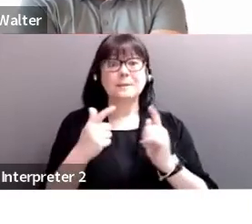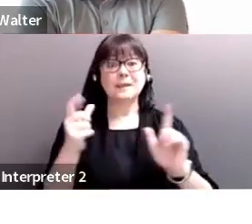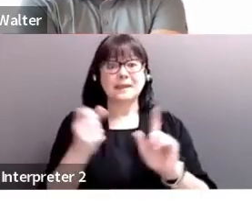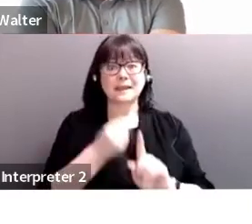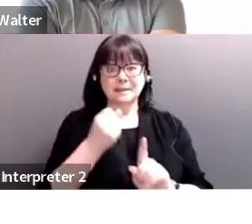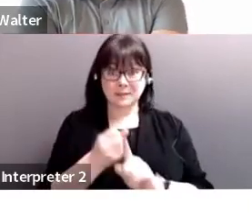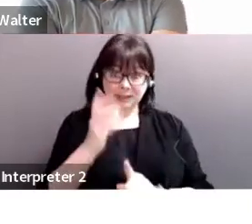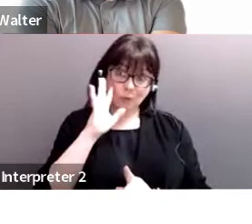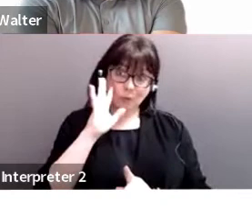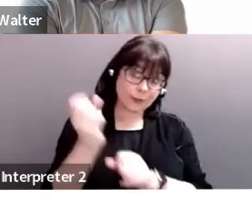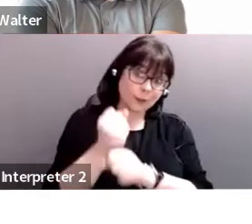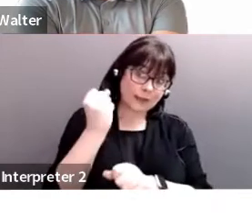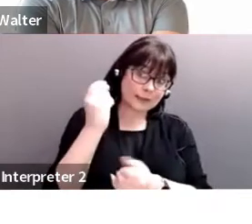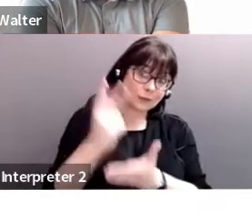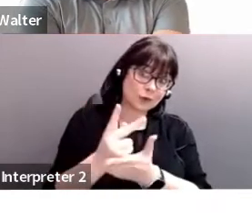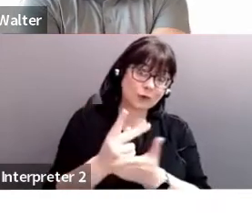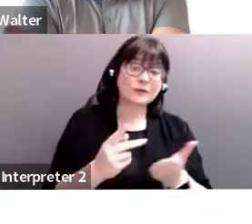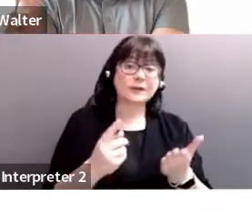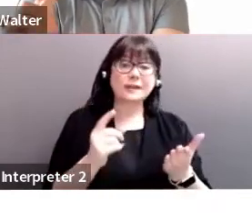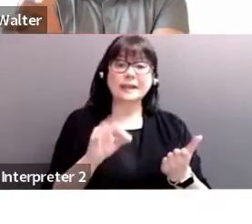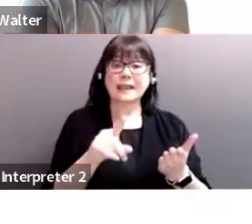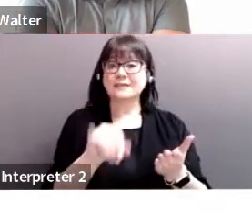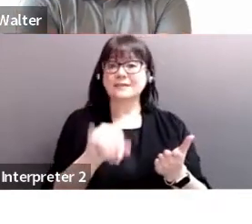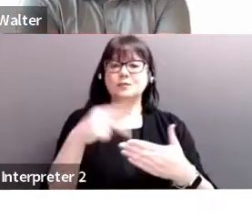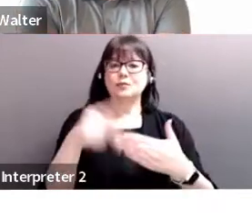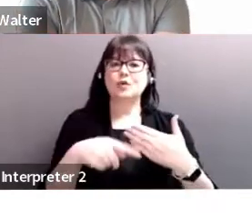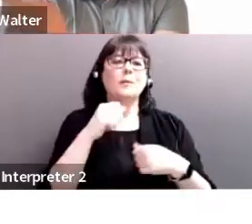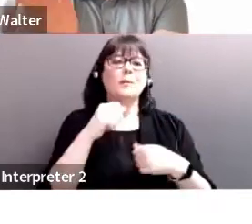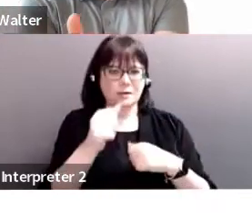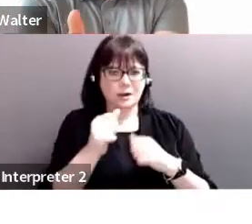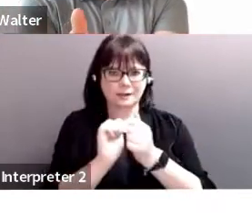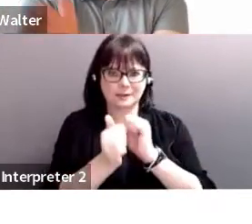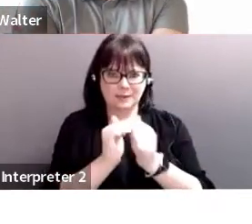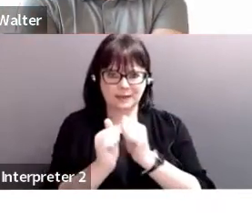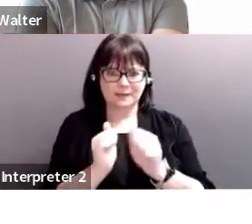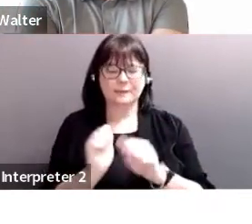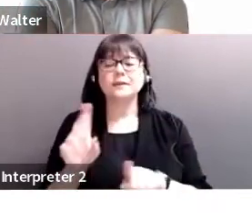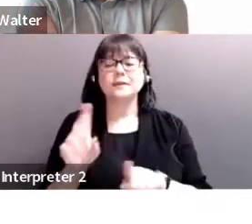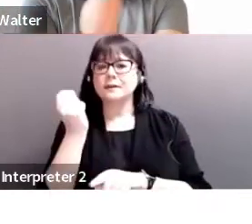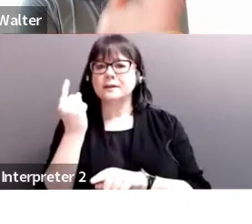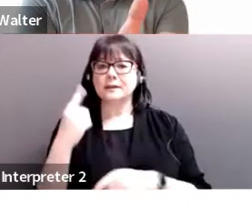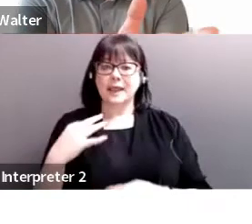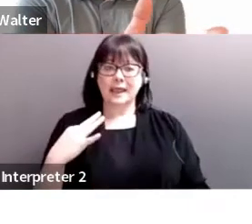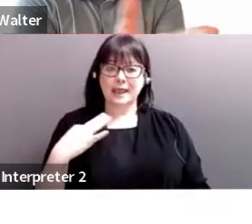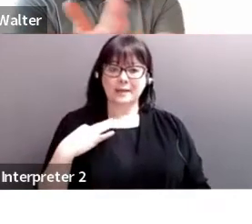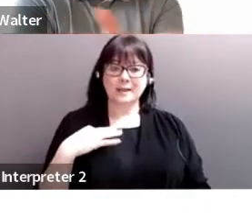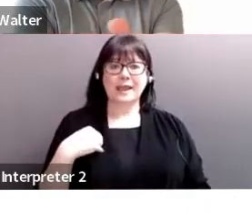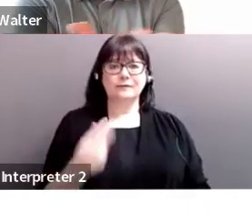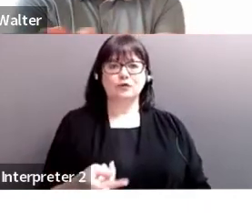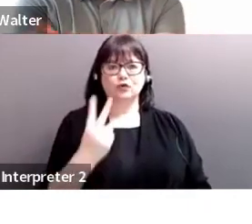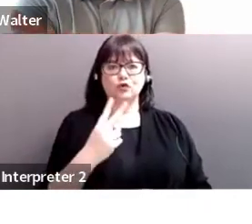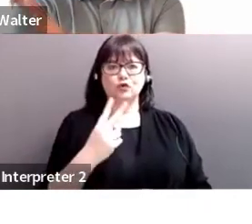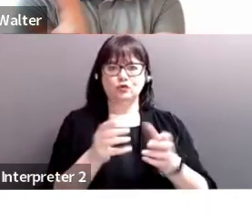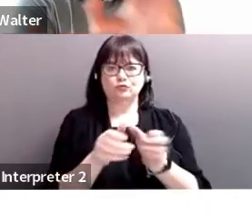you're dealing with non-competitive programs. So there's two kind of types of programs here: competitive, non-competitive. Competitive, those are typically